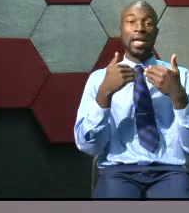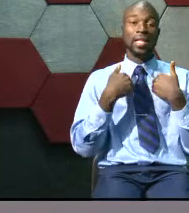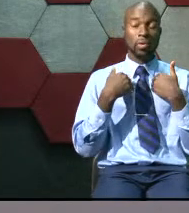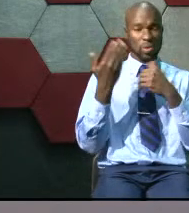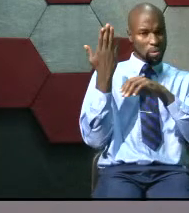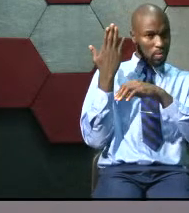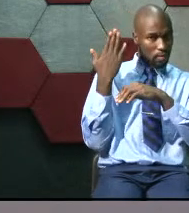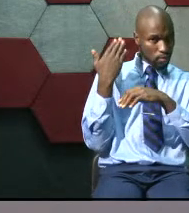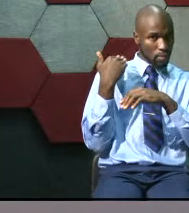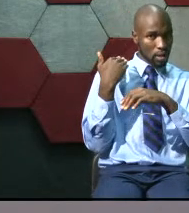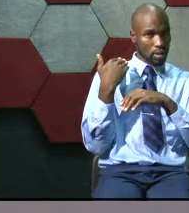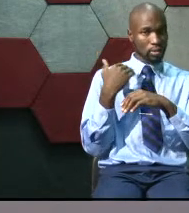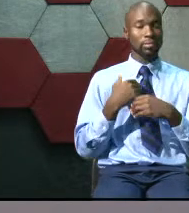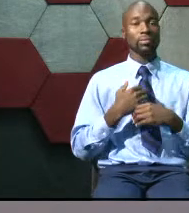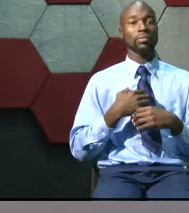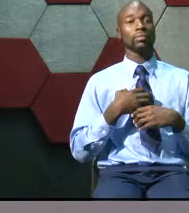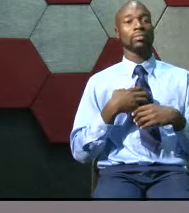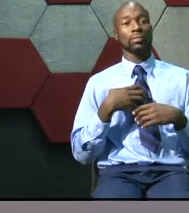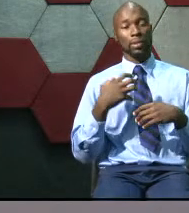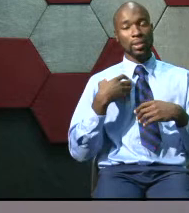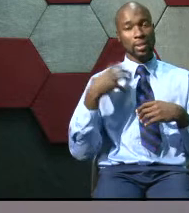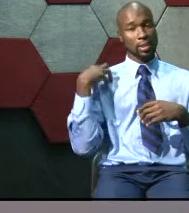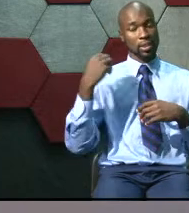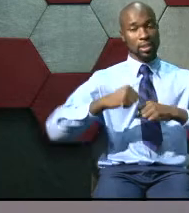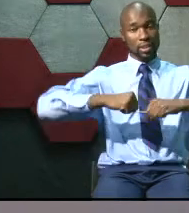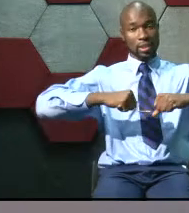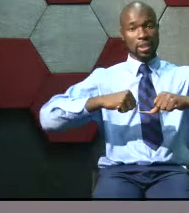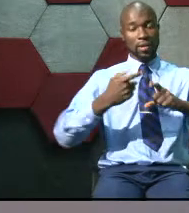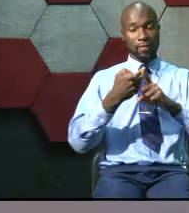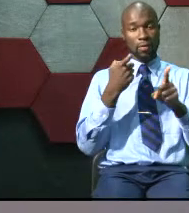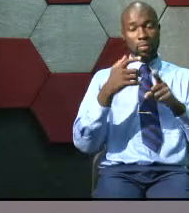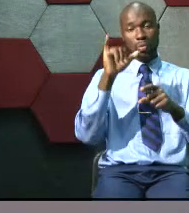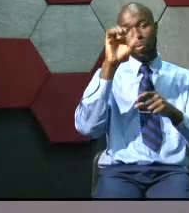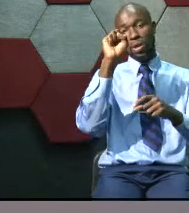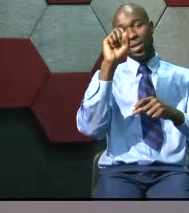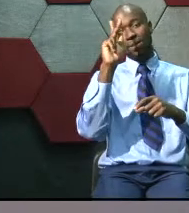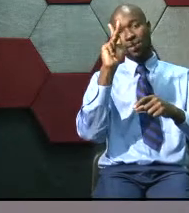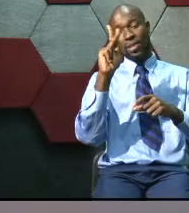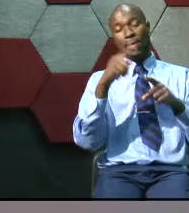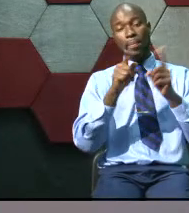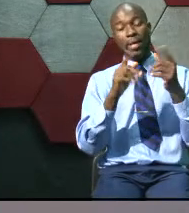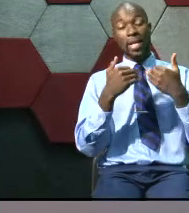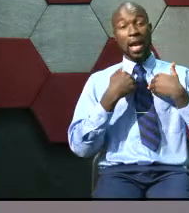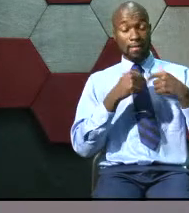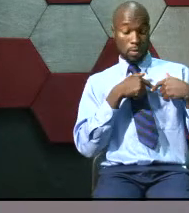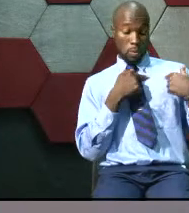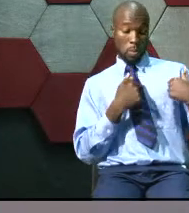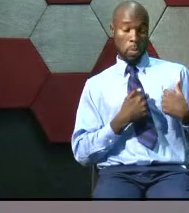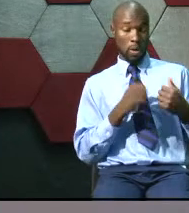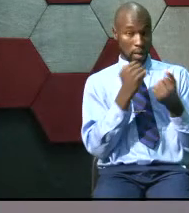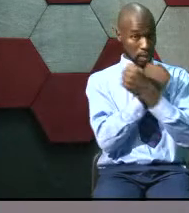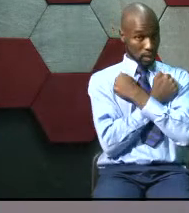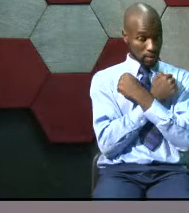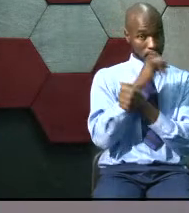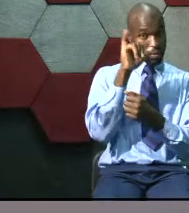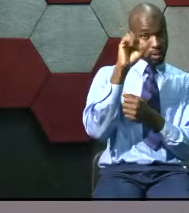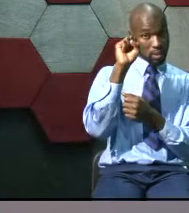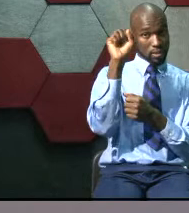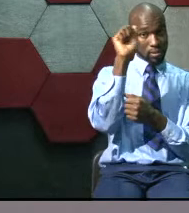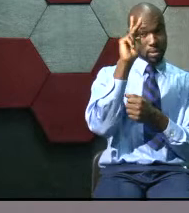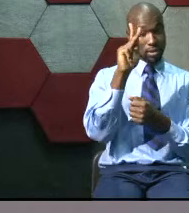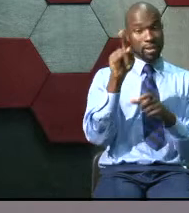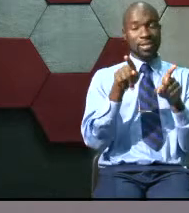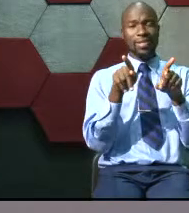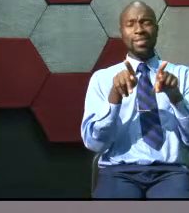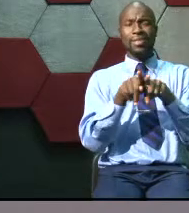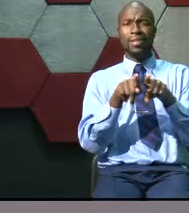chair, so he's just moved on from YSK, but he's at YSK at heart. We recorded him. He even wanted more t-shirts, and you guys have been asking about